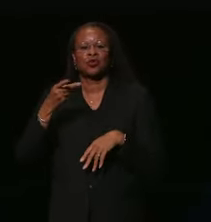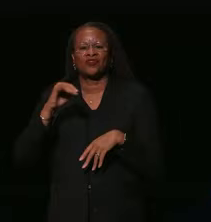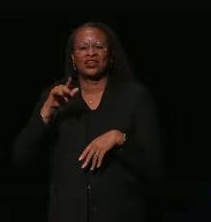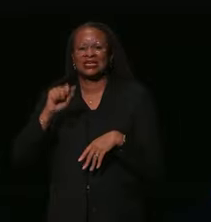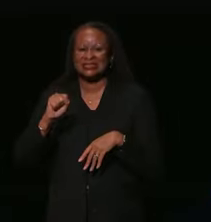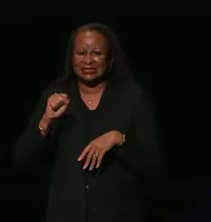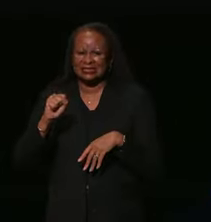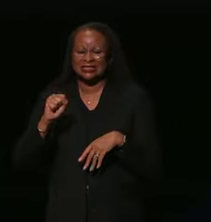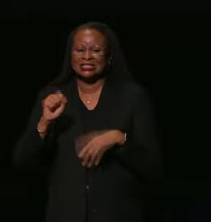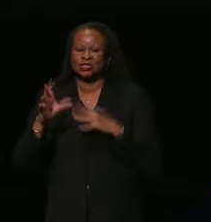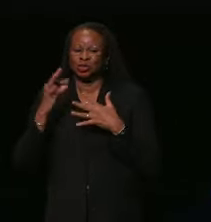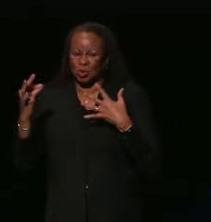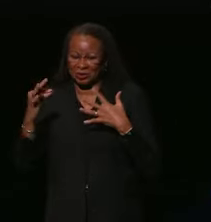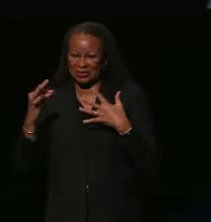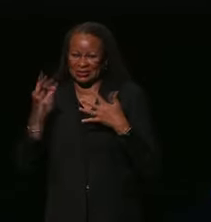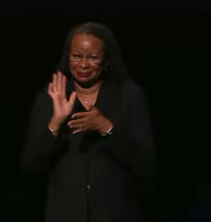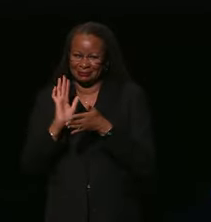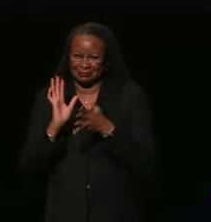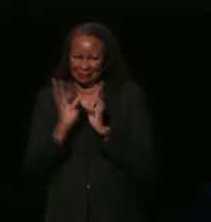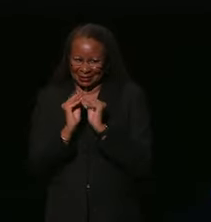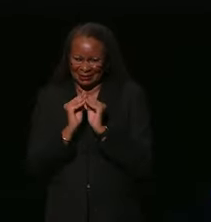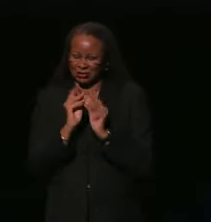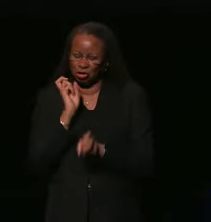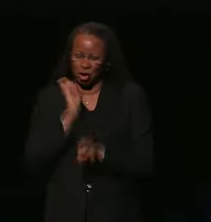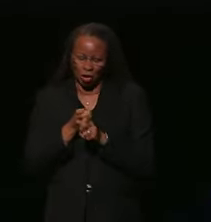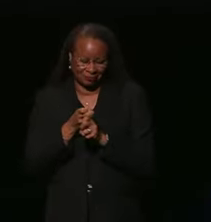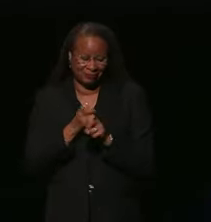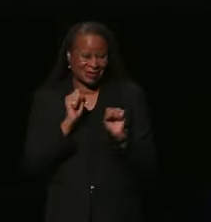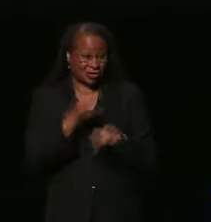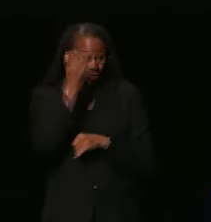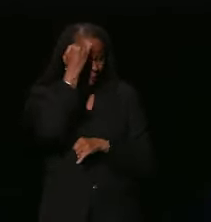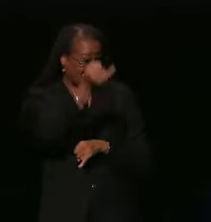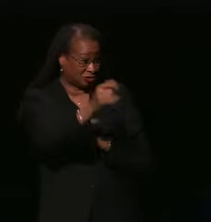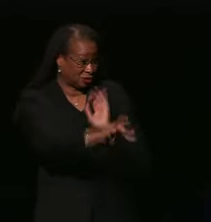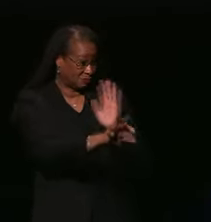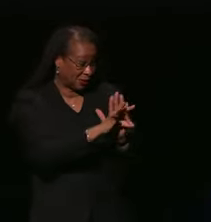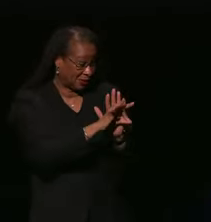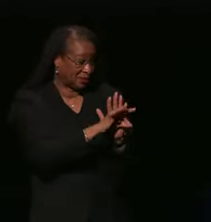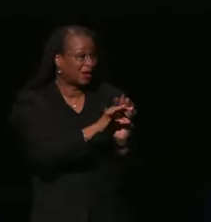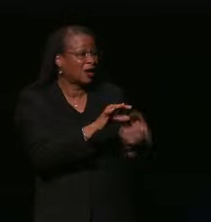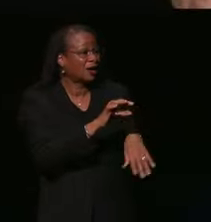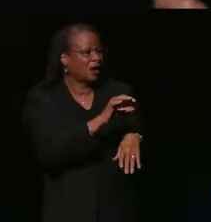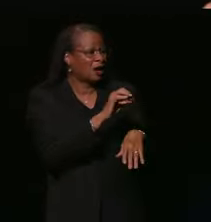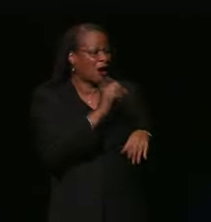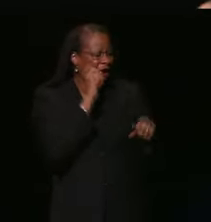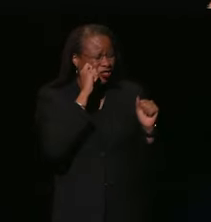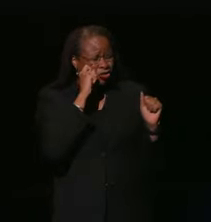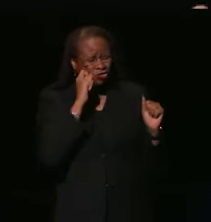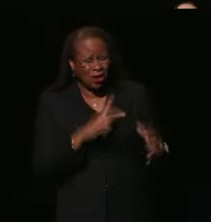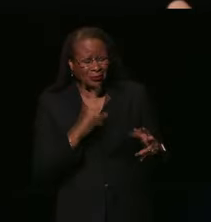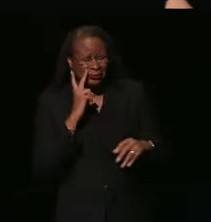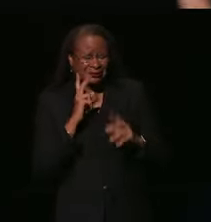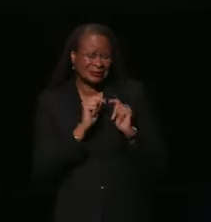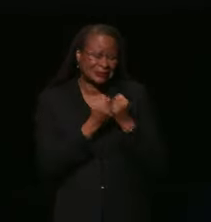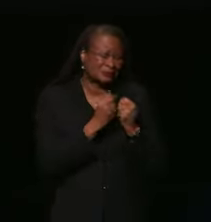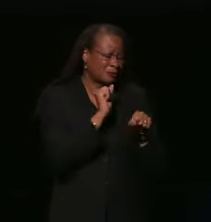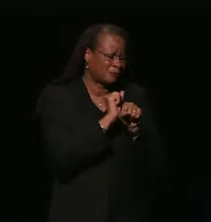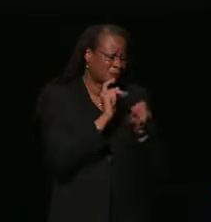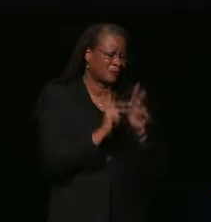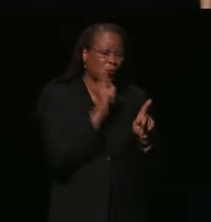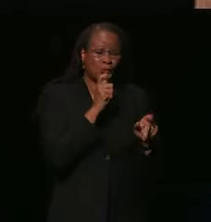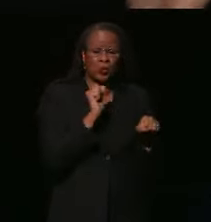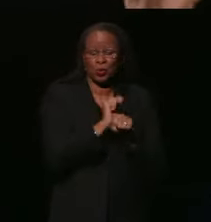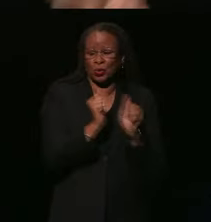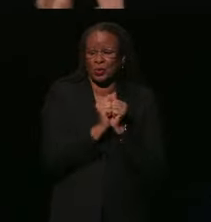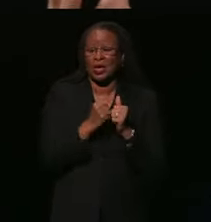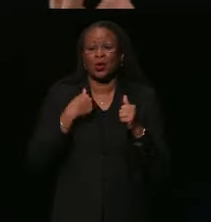is a really hard, you know, can you imagine picking, you know, of the incredible teams of people that we work with, because we